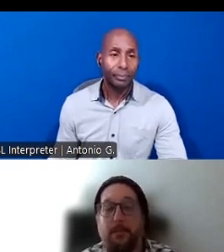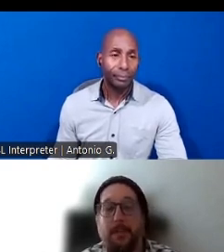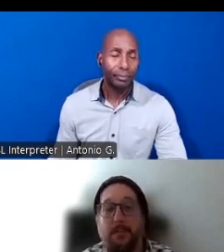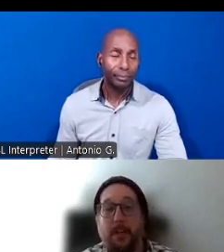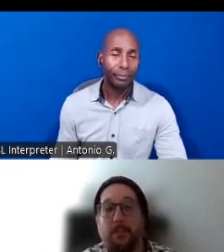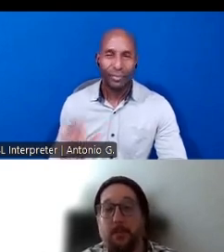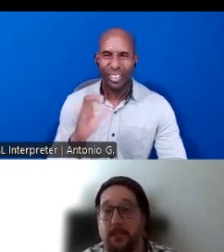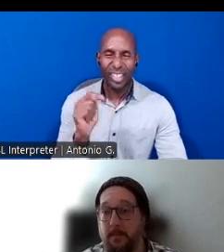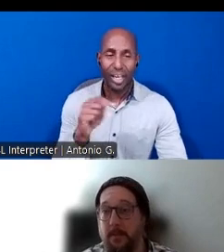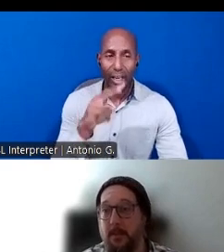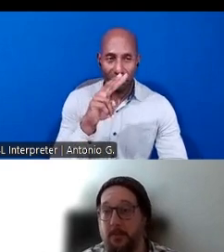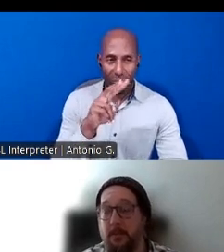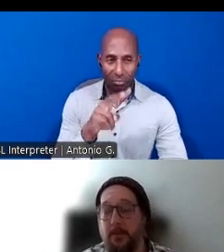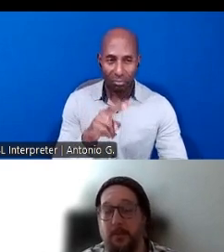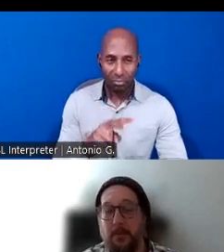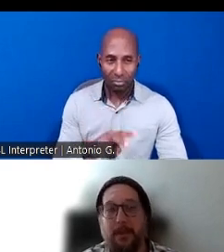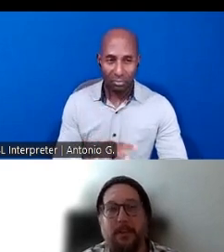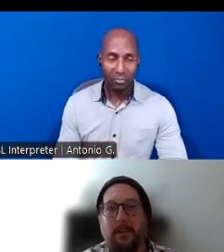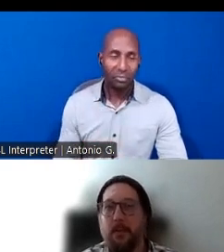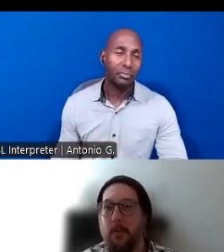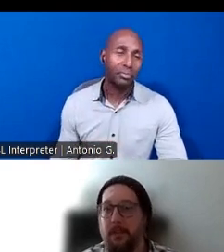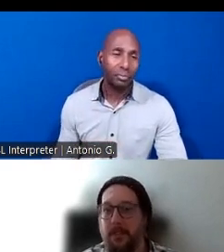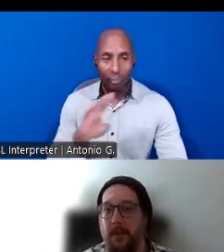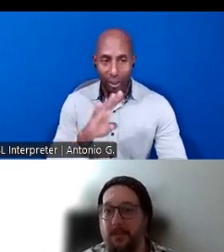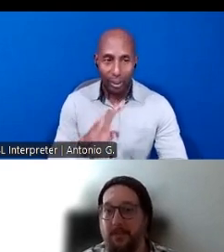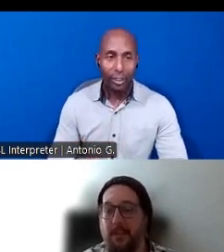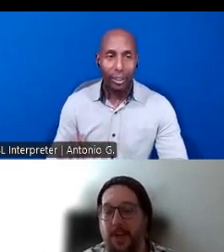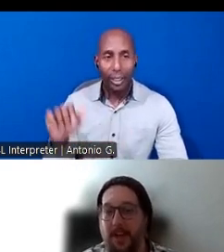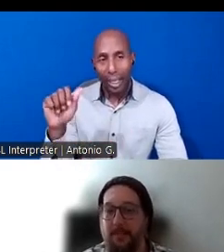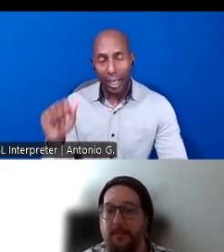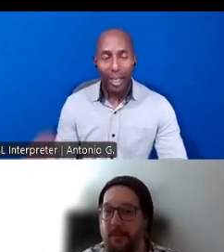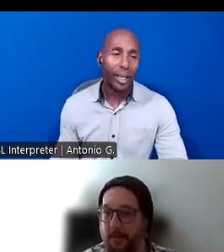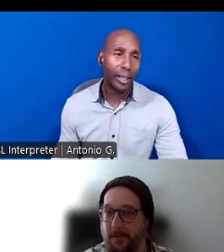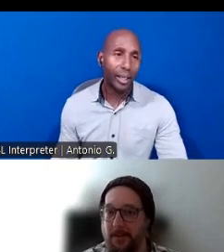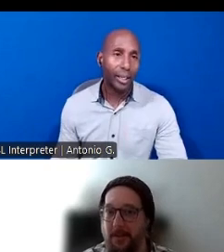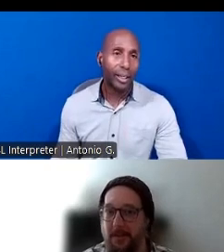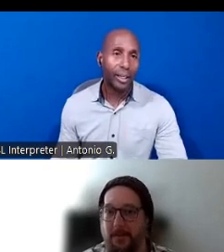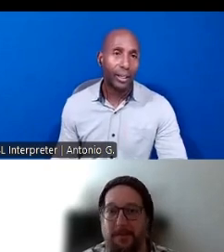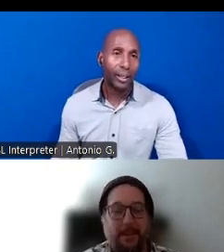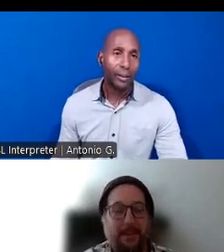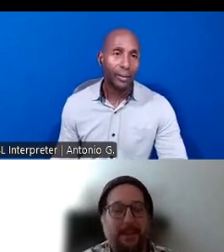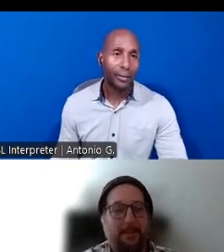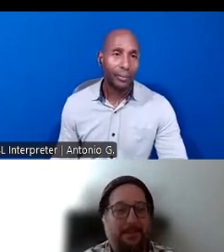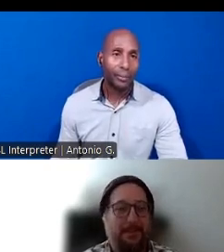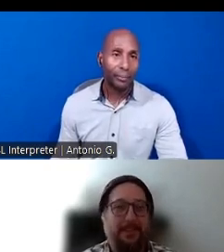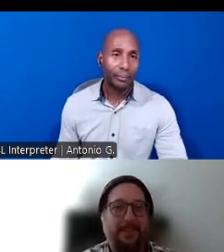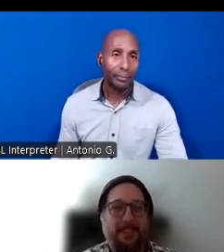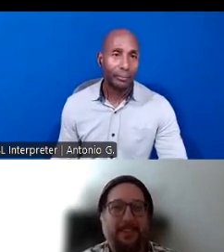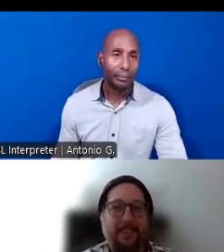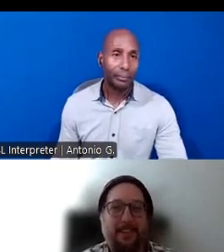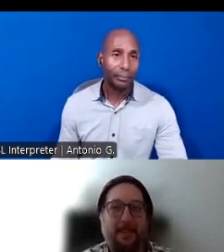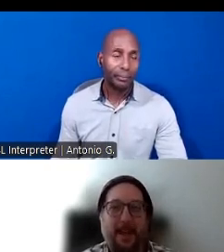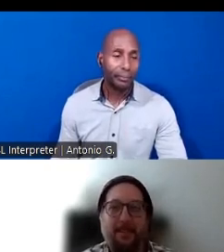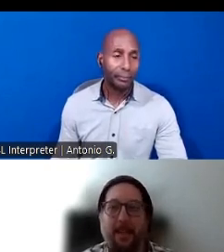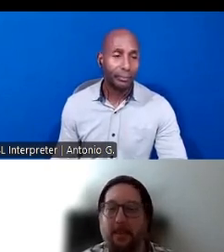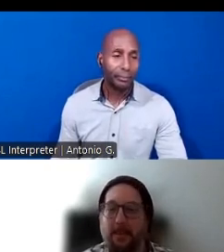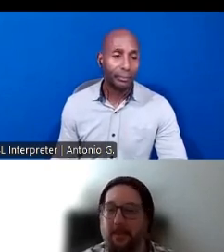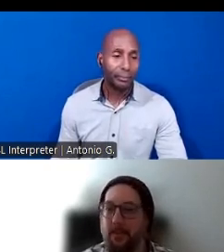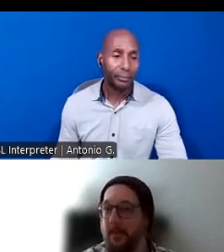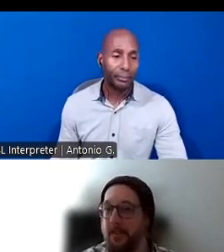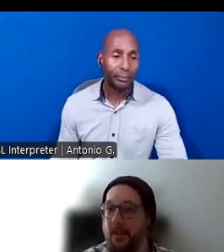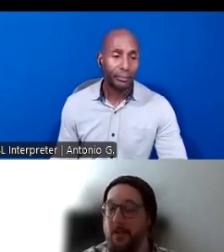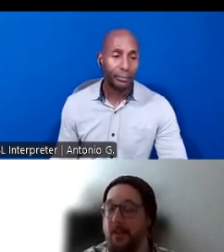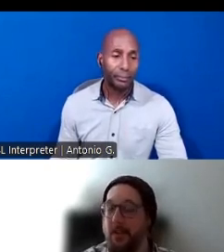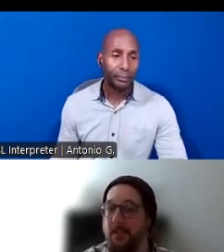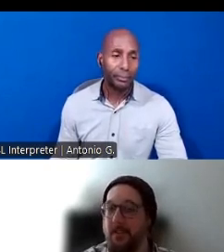I will say this is also similar to the question we answered live a little bit earlier, right before the examples, of that person